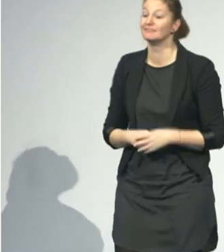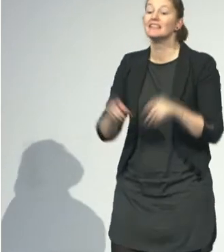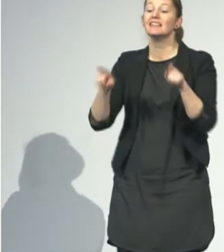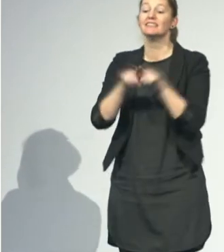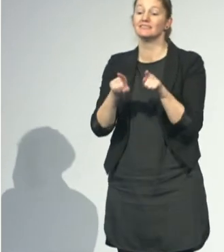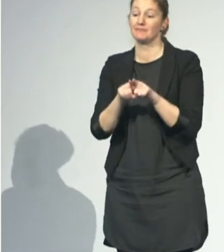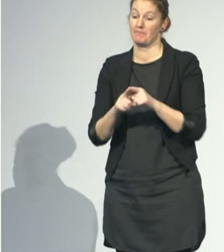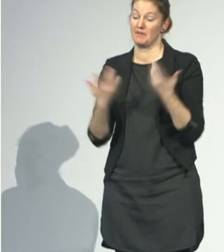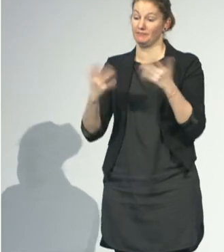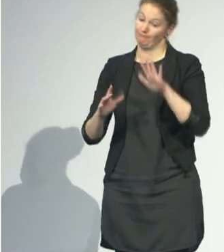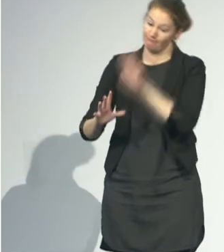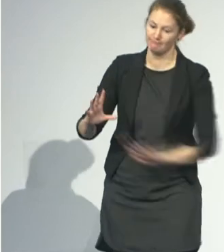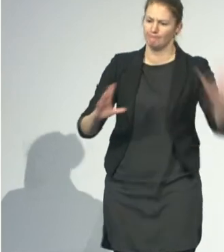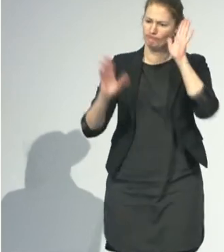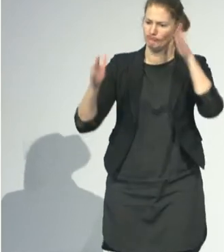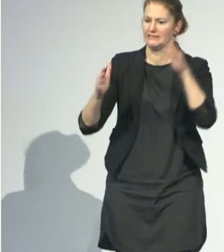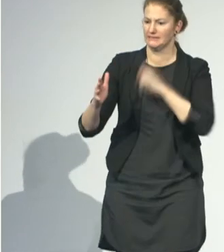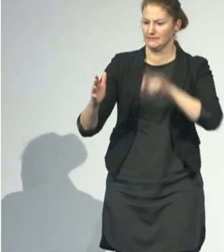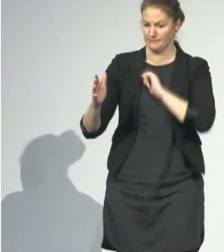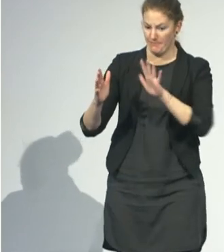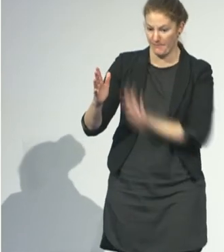and accessibility, but also